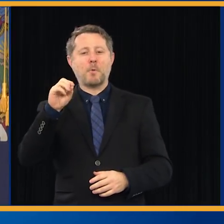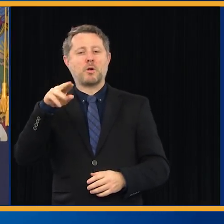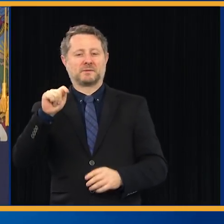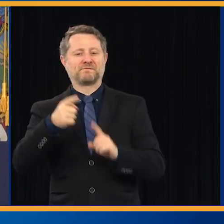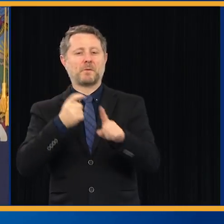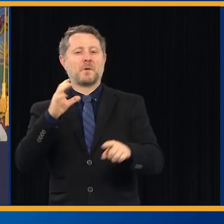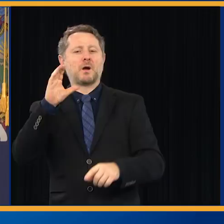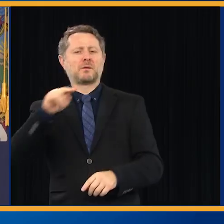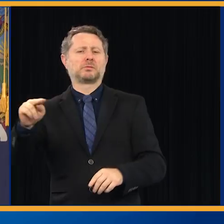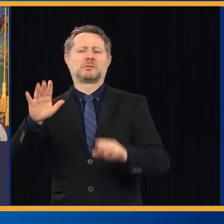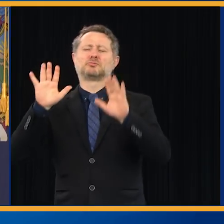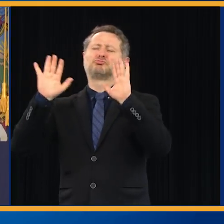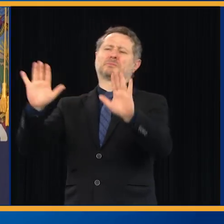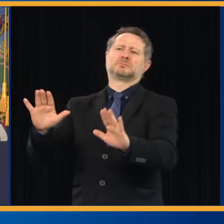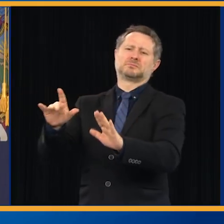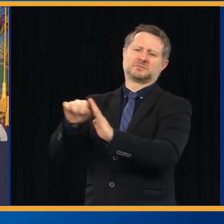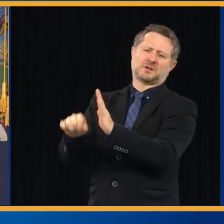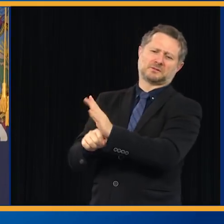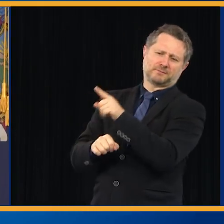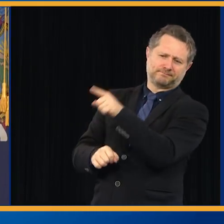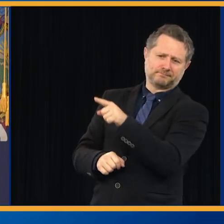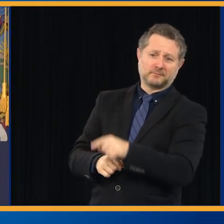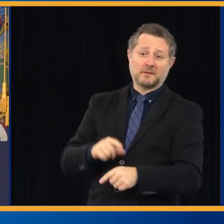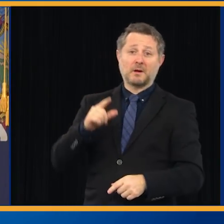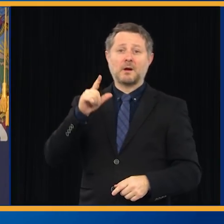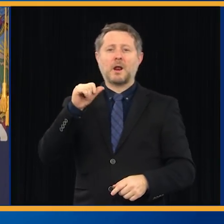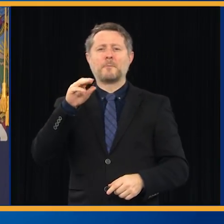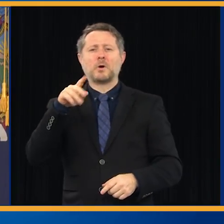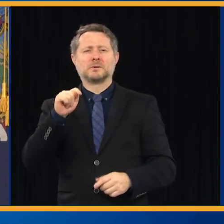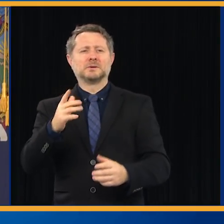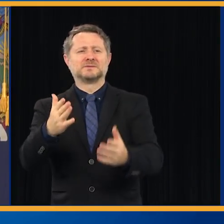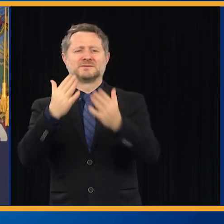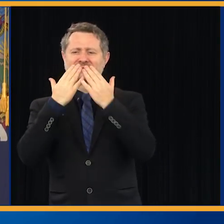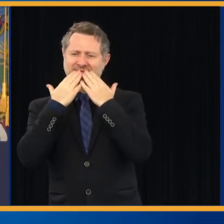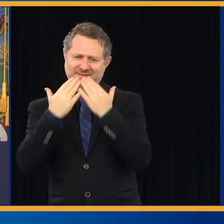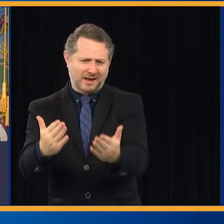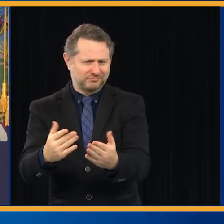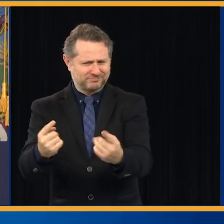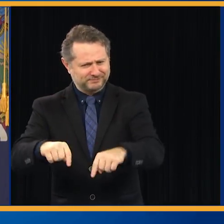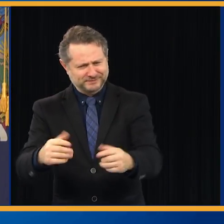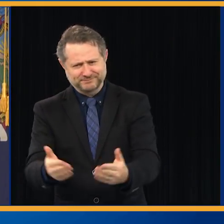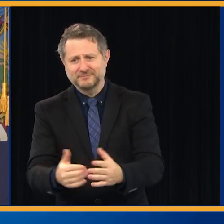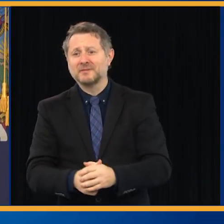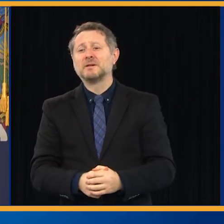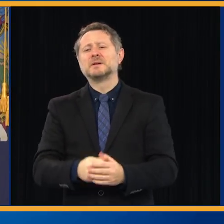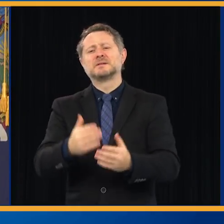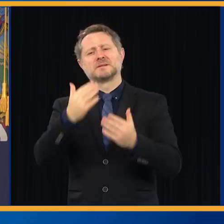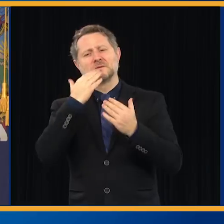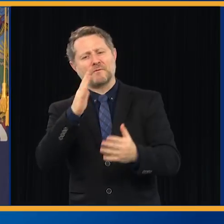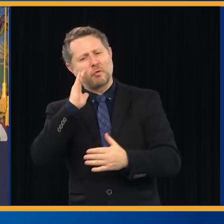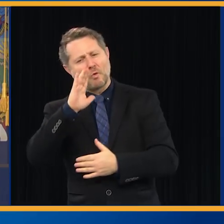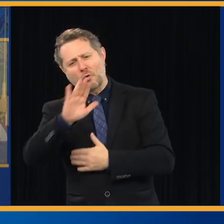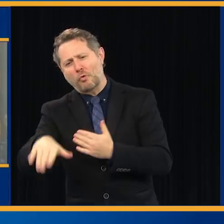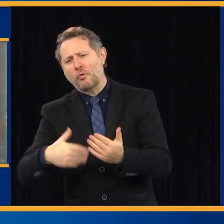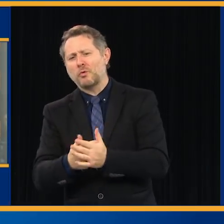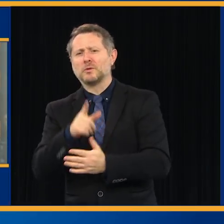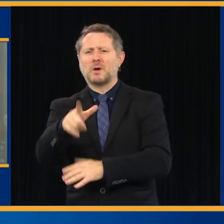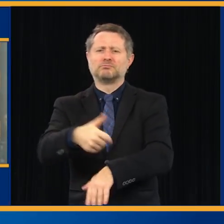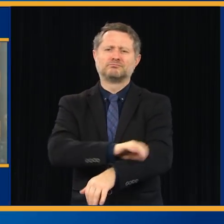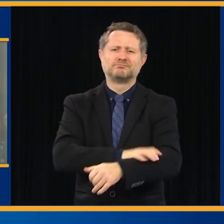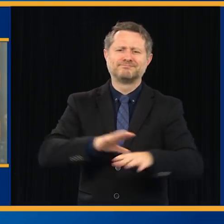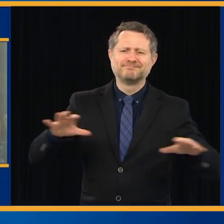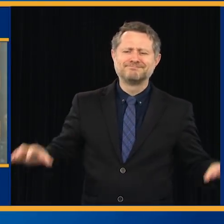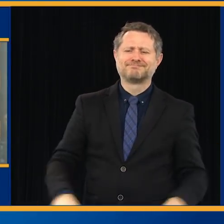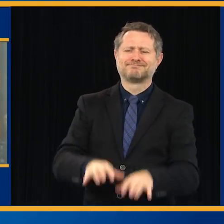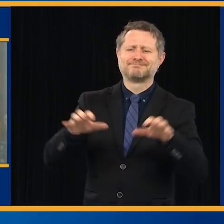Connecticut. Governor Lamont, thank you very much for being with us, and thank you for all you've done, not just for the people